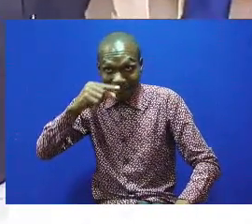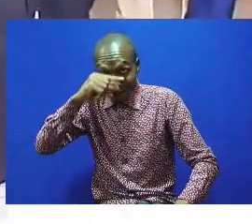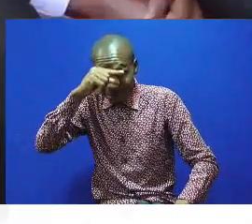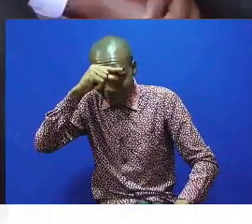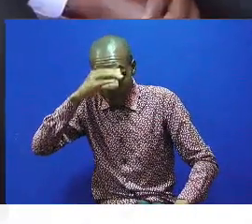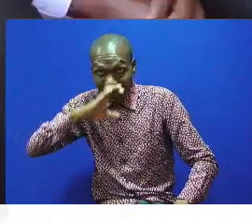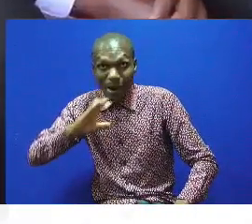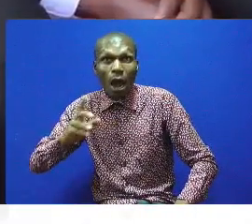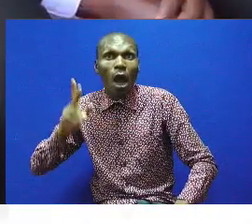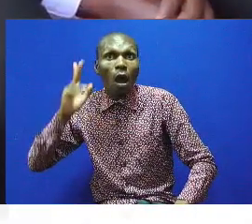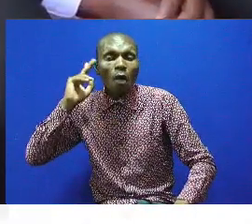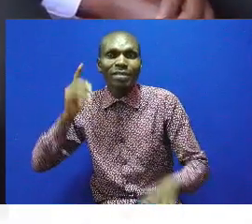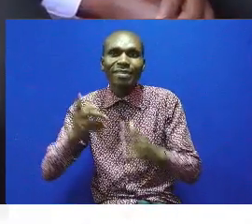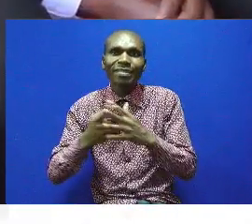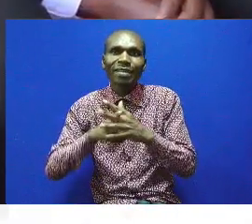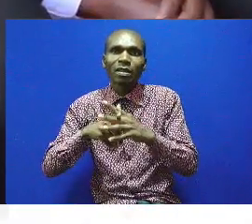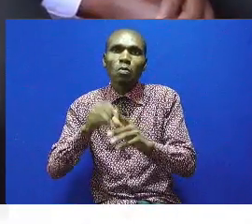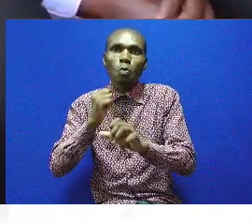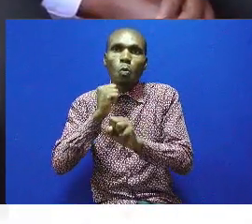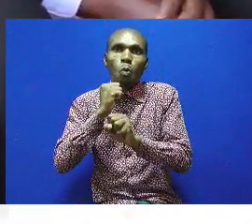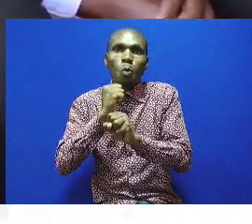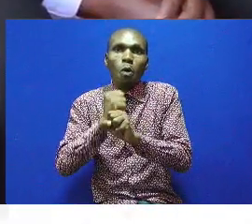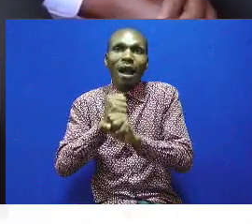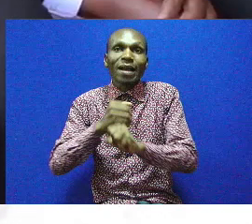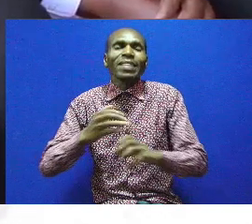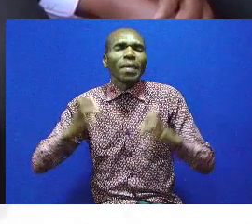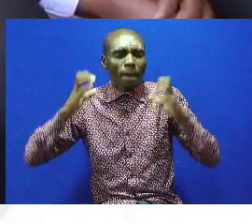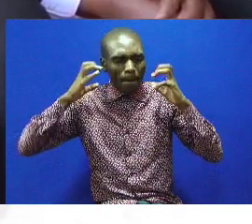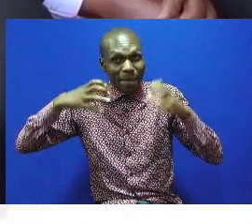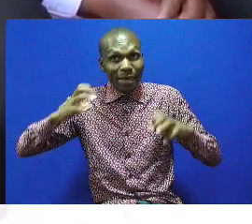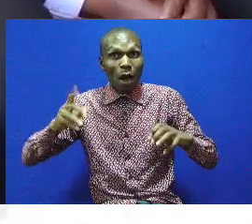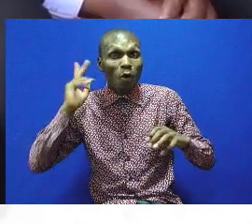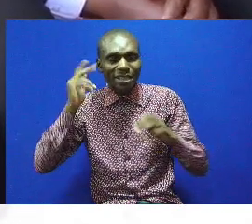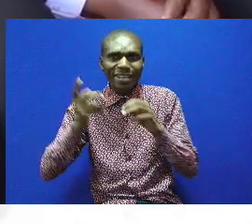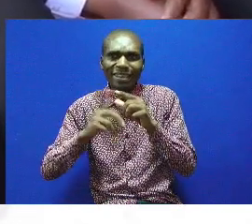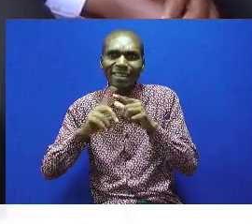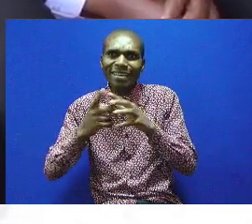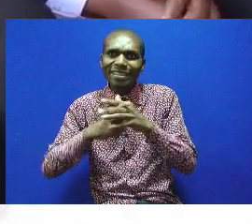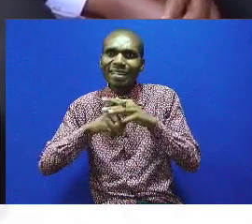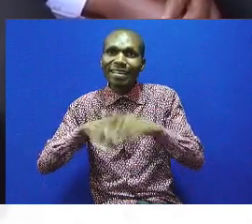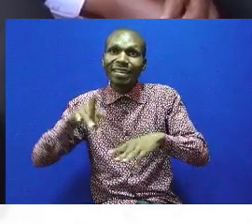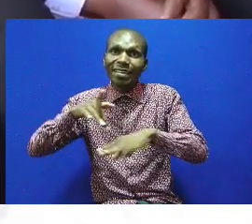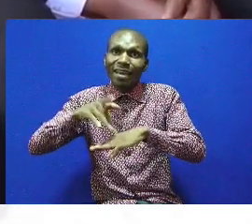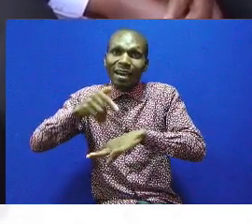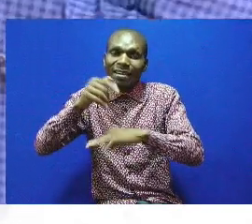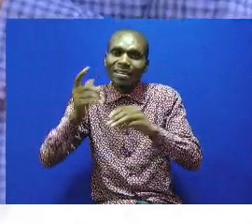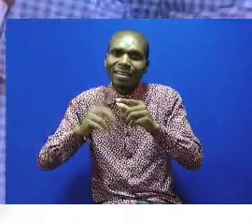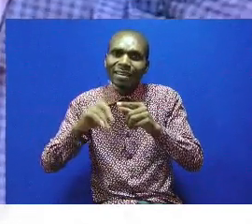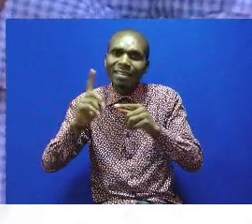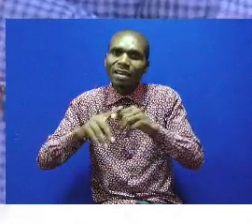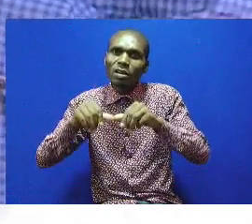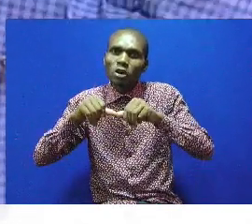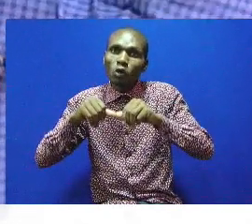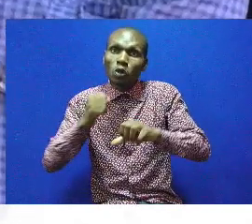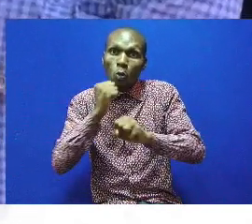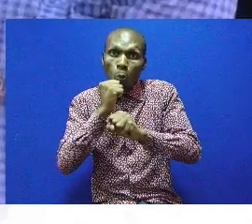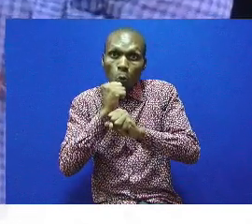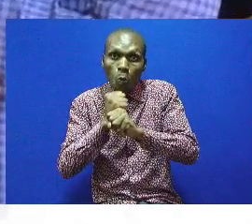gochakia e municipality ya Kisii homo chakano buo mwako yoigani governor e municipality yoyo erache